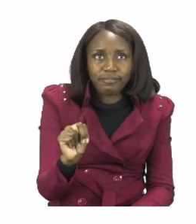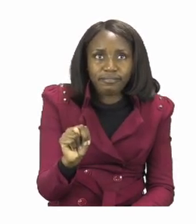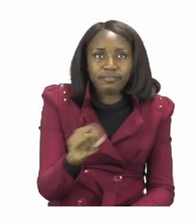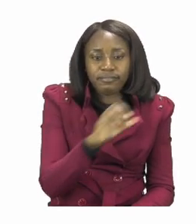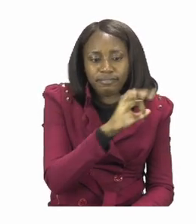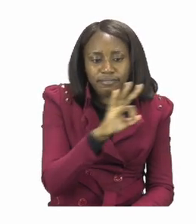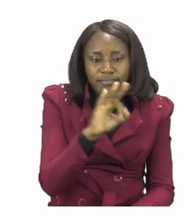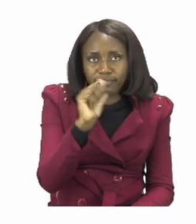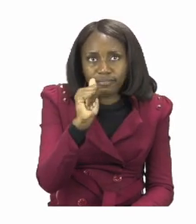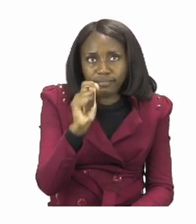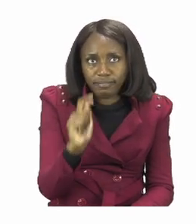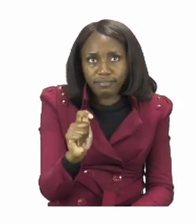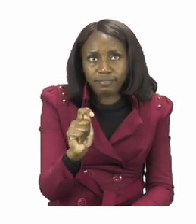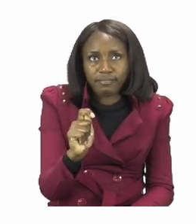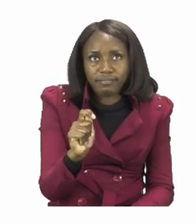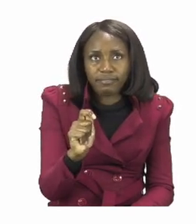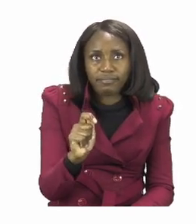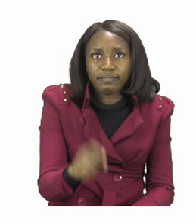fat,